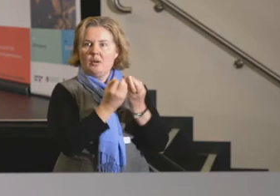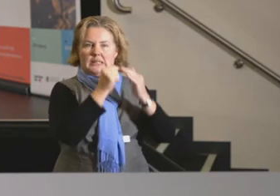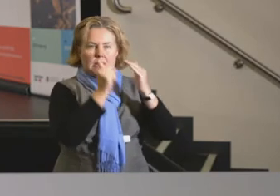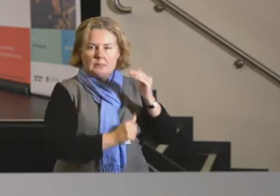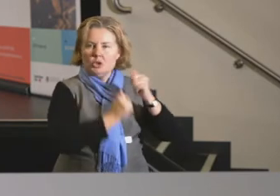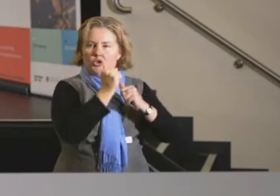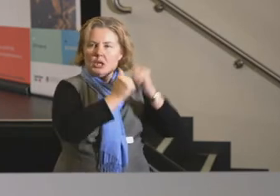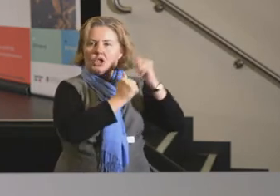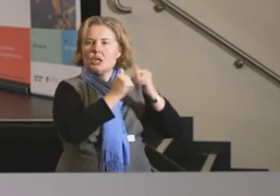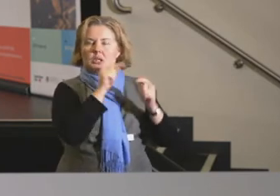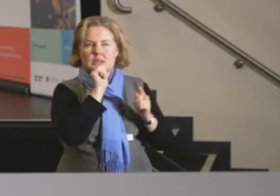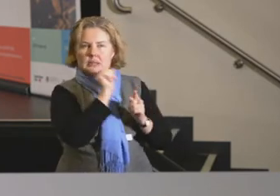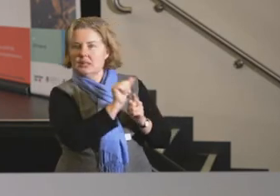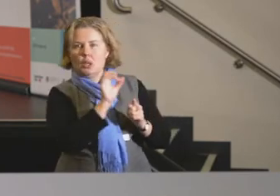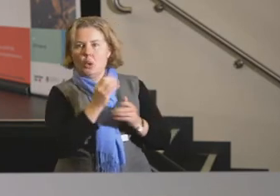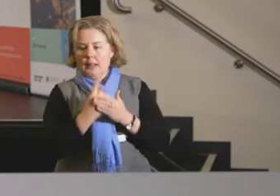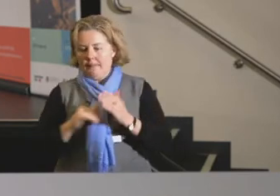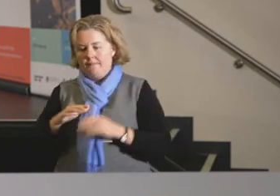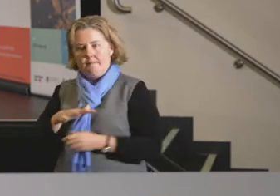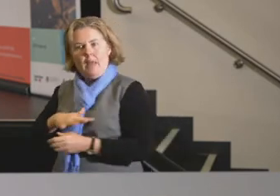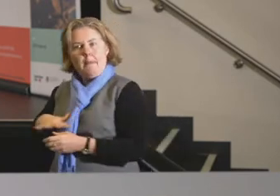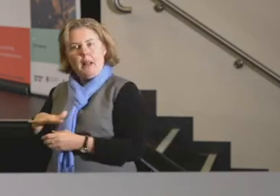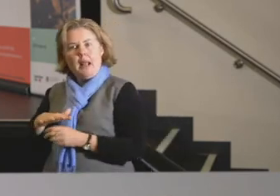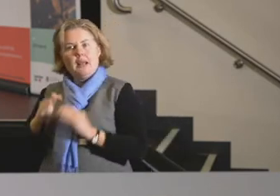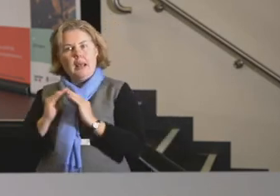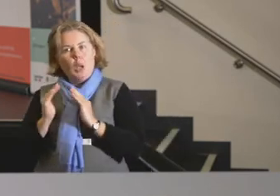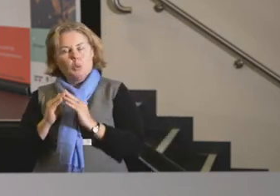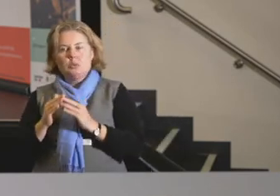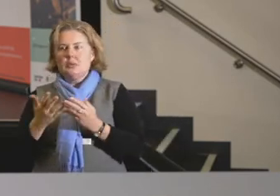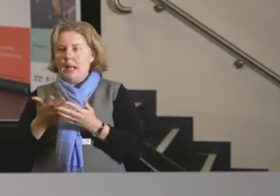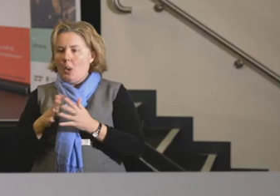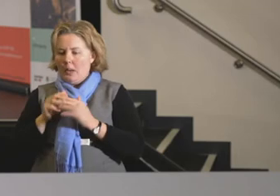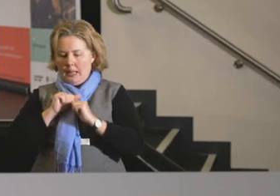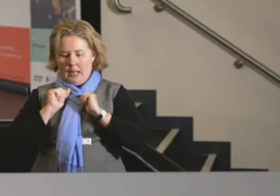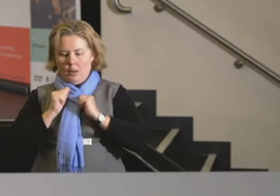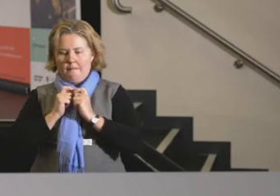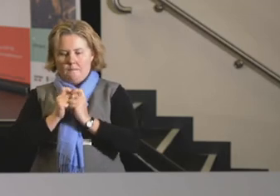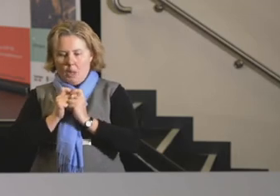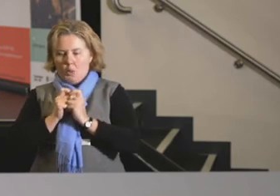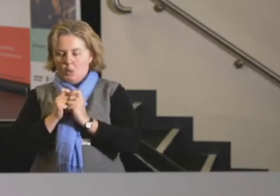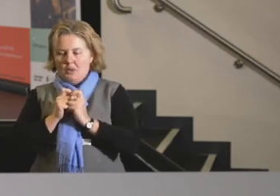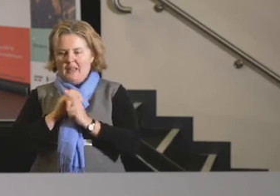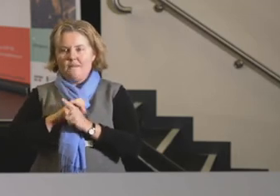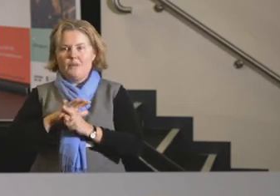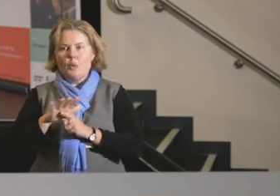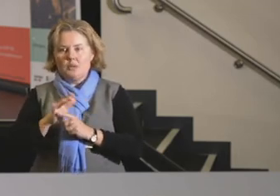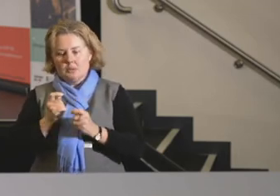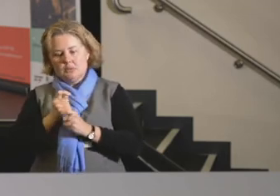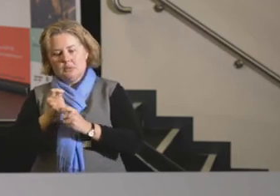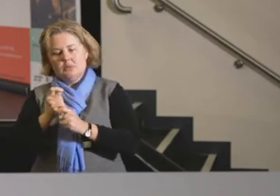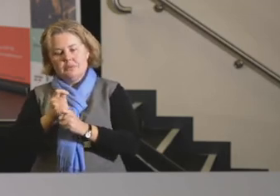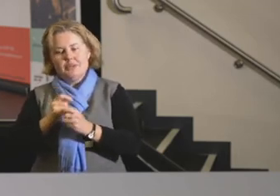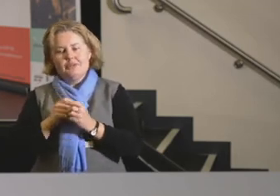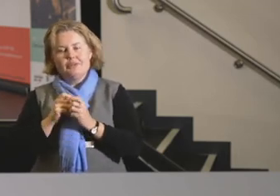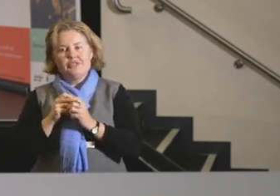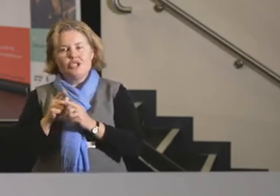that we live and work, and how the values that we hold on to, how we're influencing those around us. I thought that was very important.